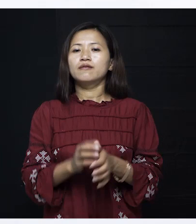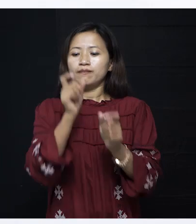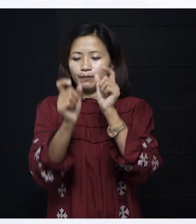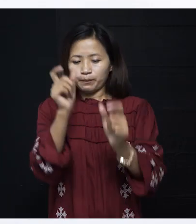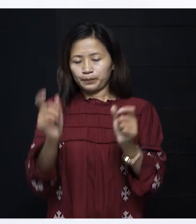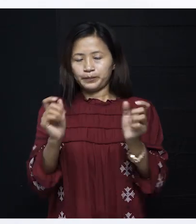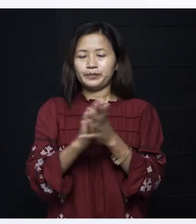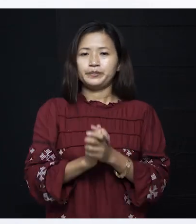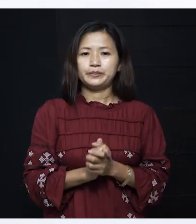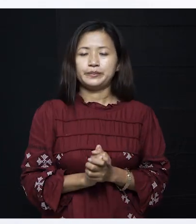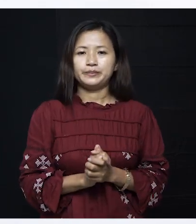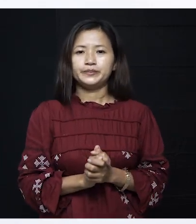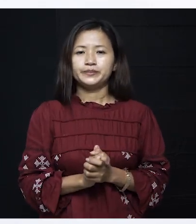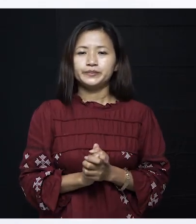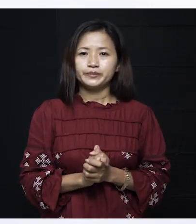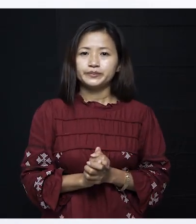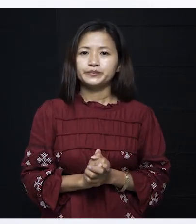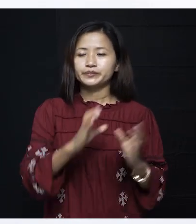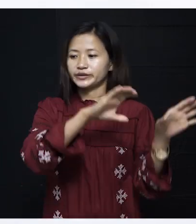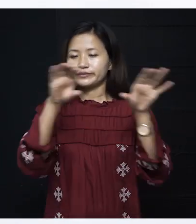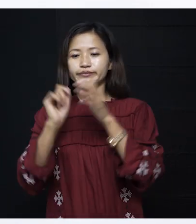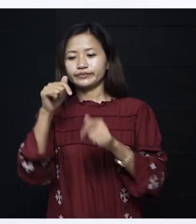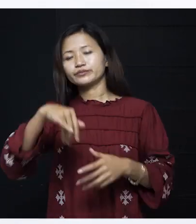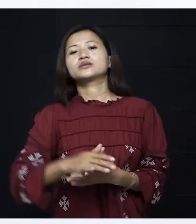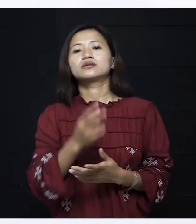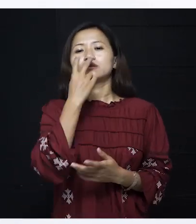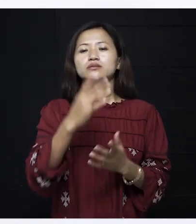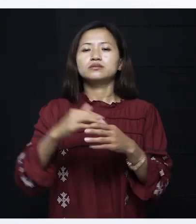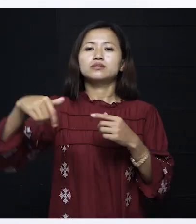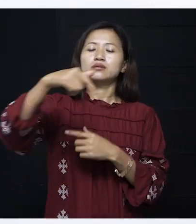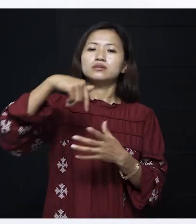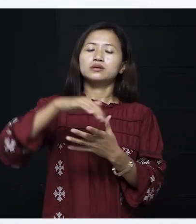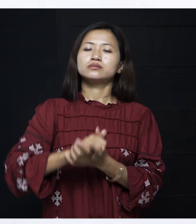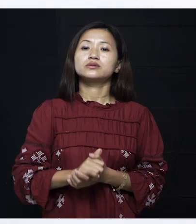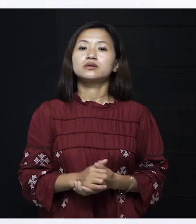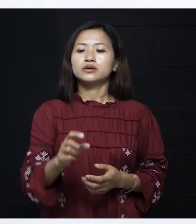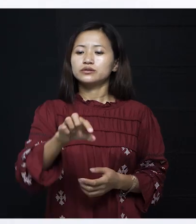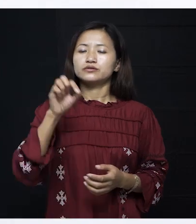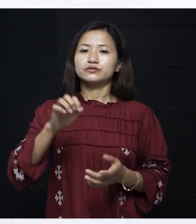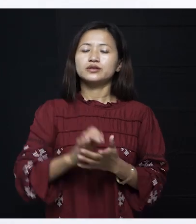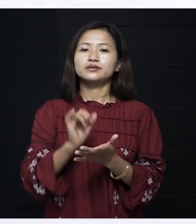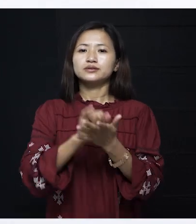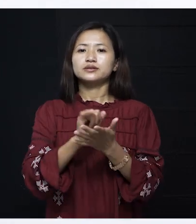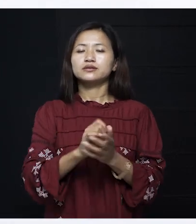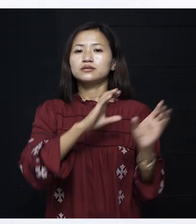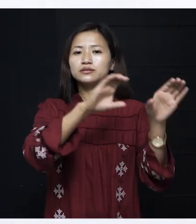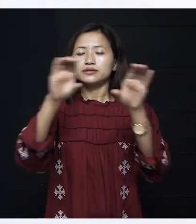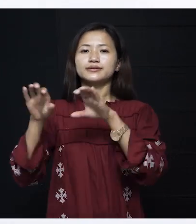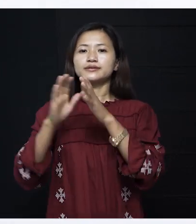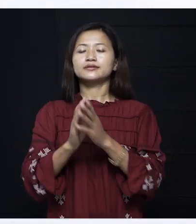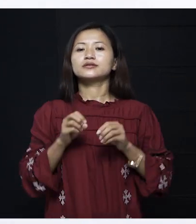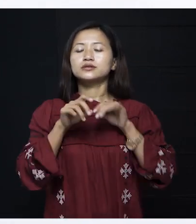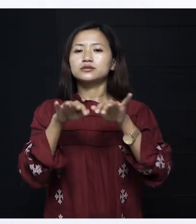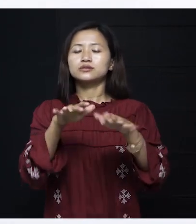distribution of population. Now, regarding this, okay, when you look around, if you look around, you will find that regarding the